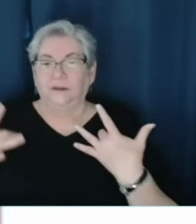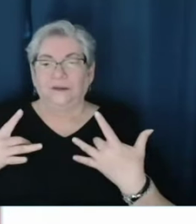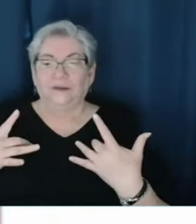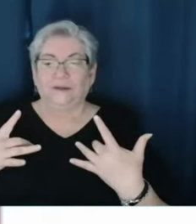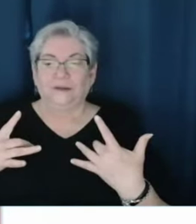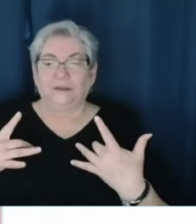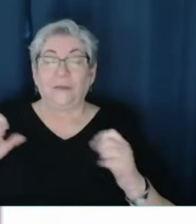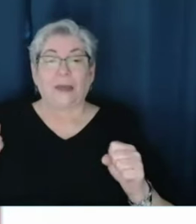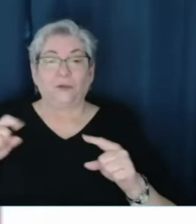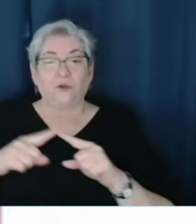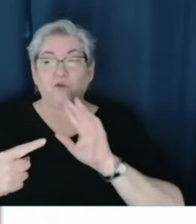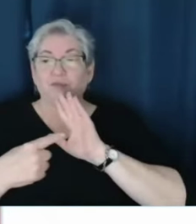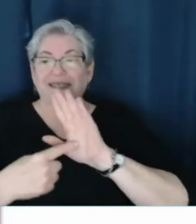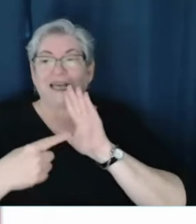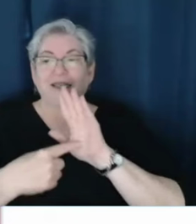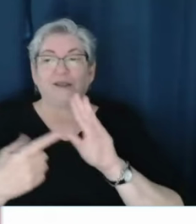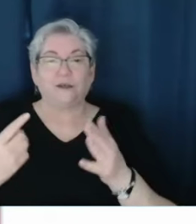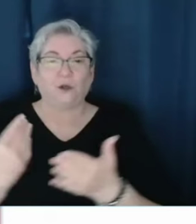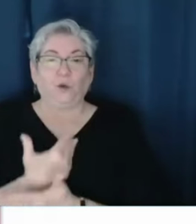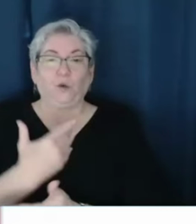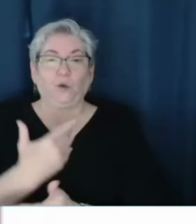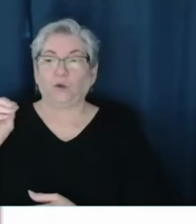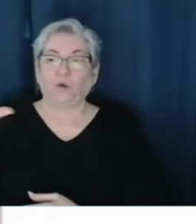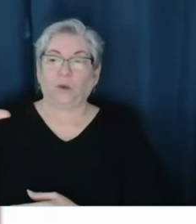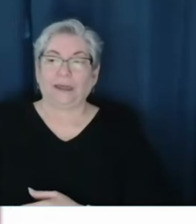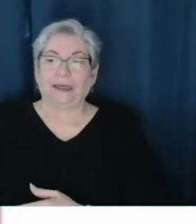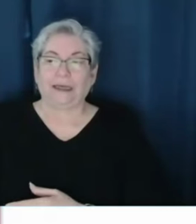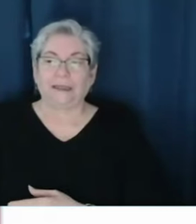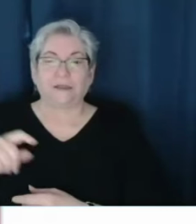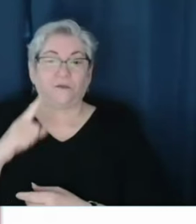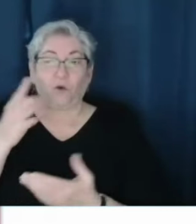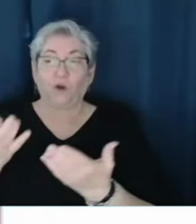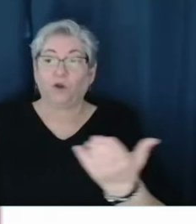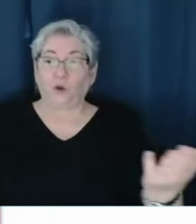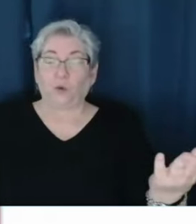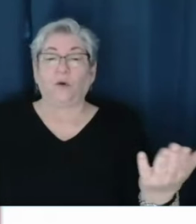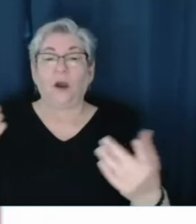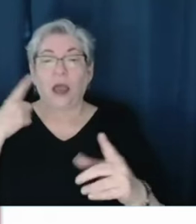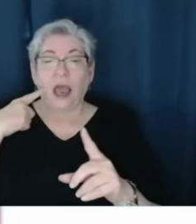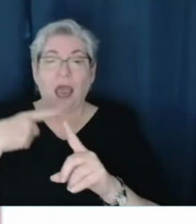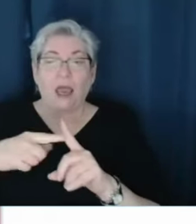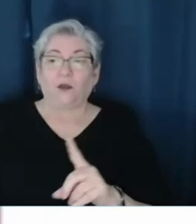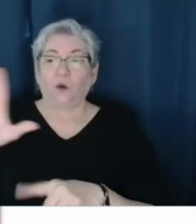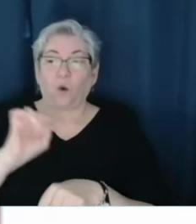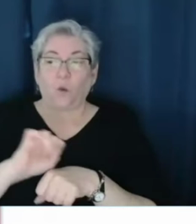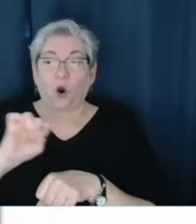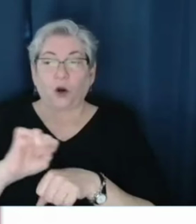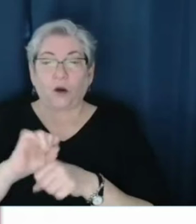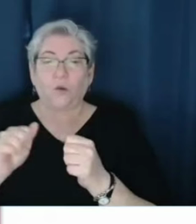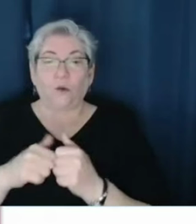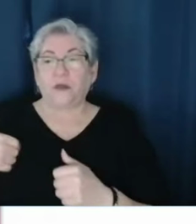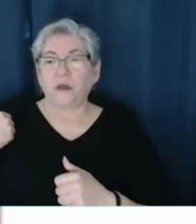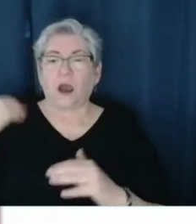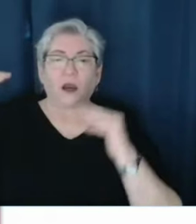to present a brand new toolkit for you and for the work that you are doing with young adults